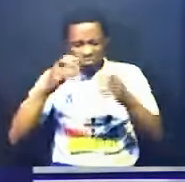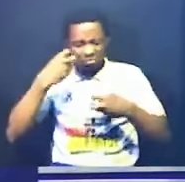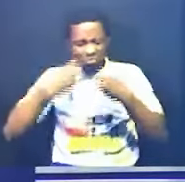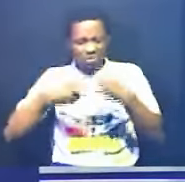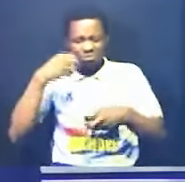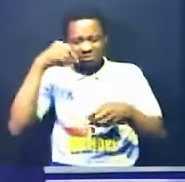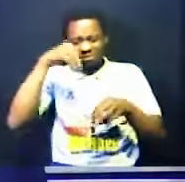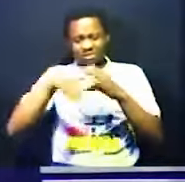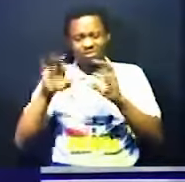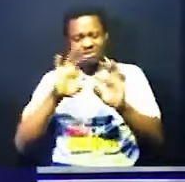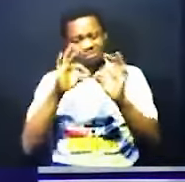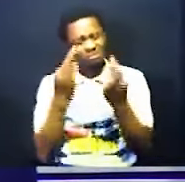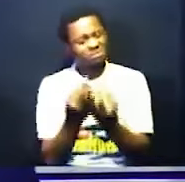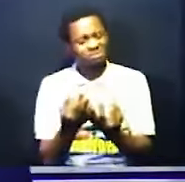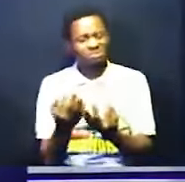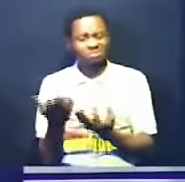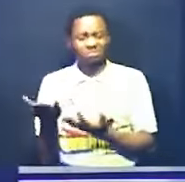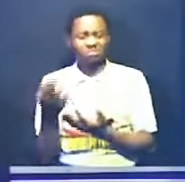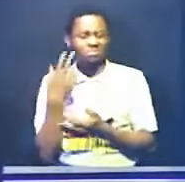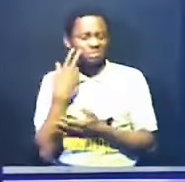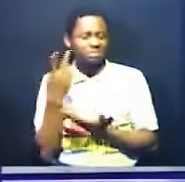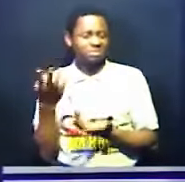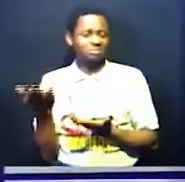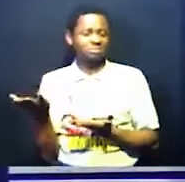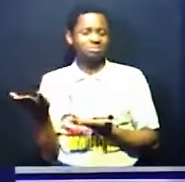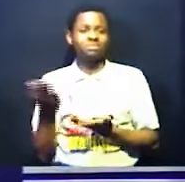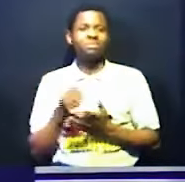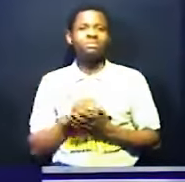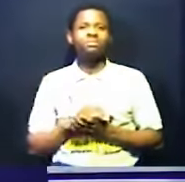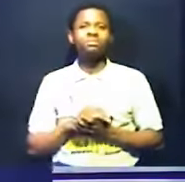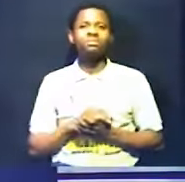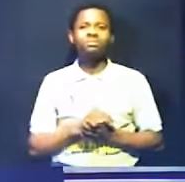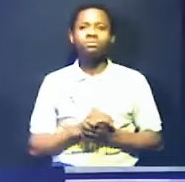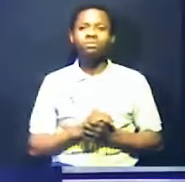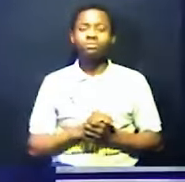Went to me and I said,